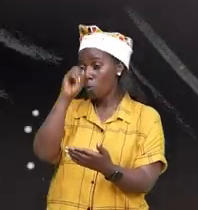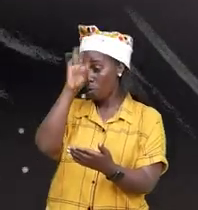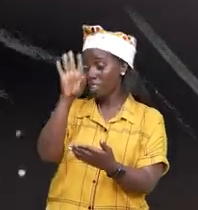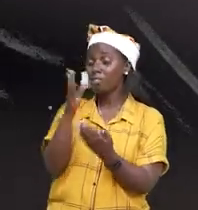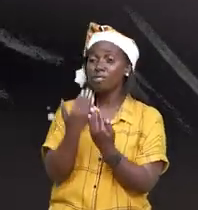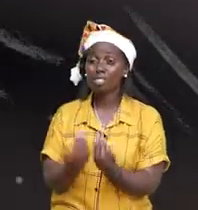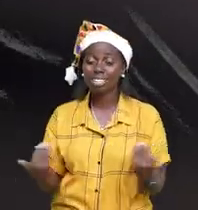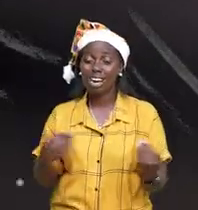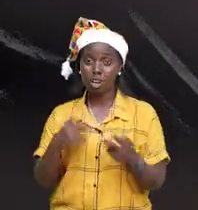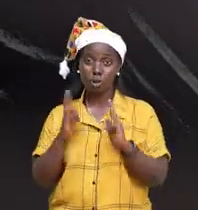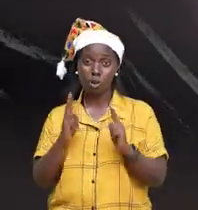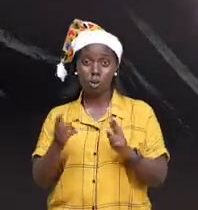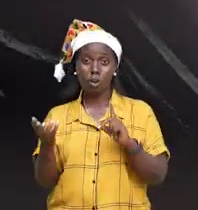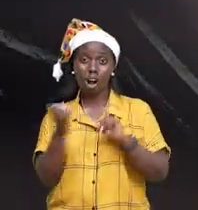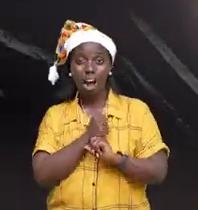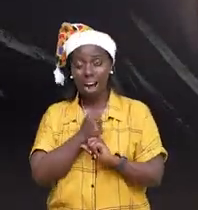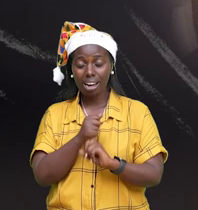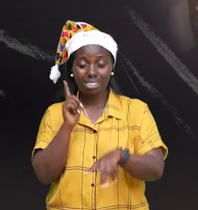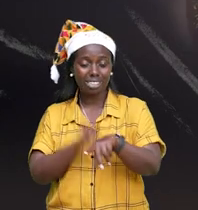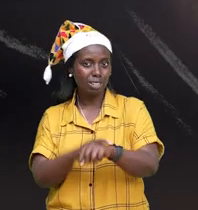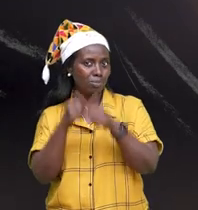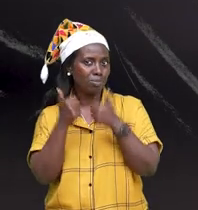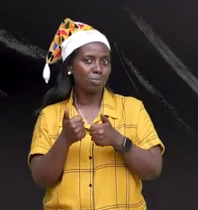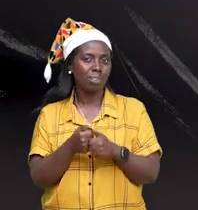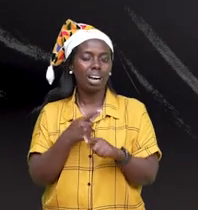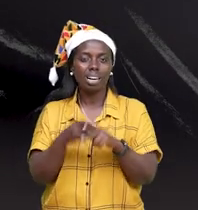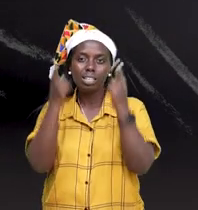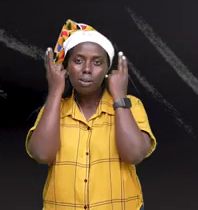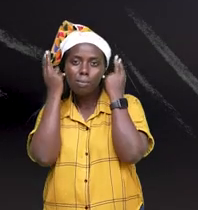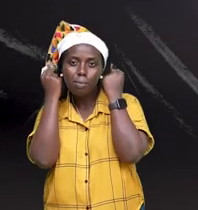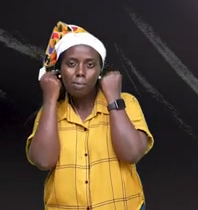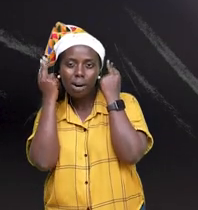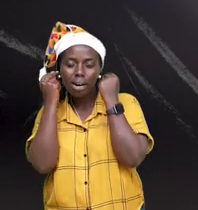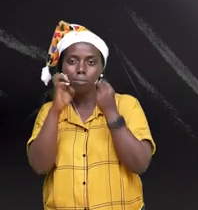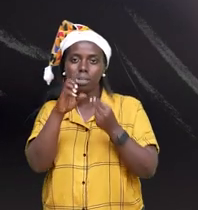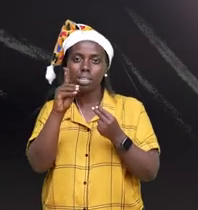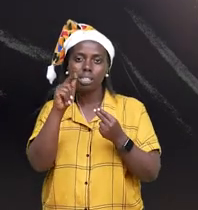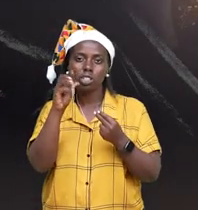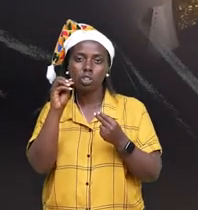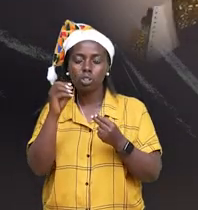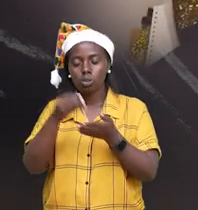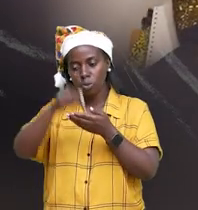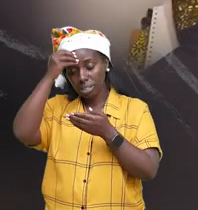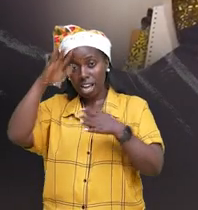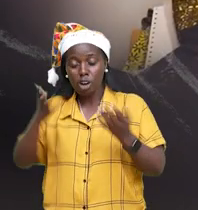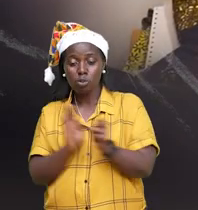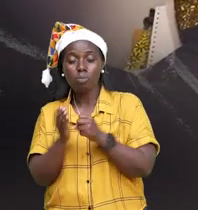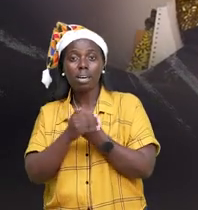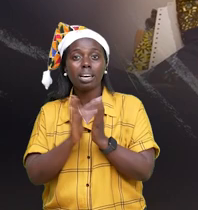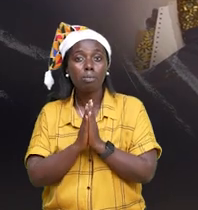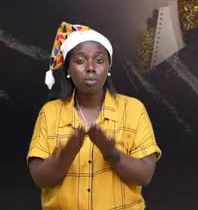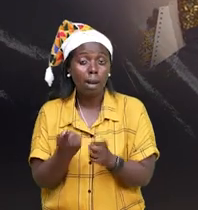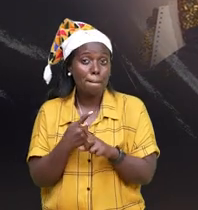Wonderful children, I hope you had a wonderful time at Bakame Edition. We have learned how to make a